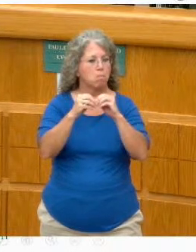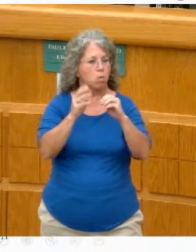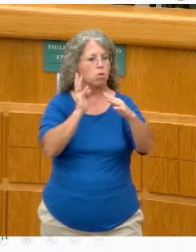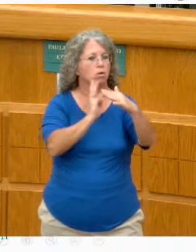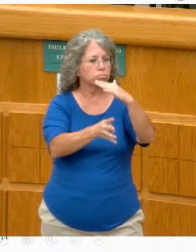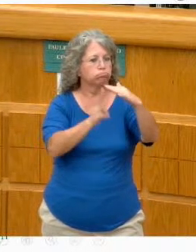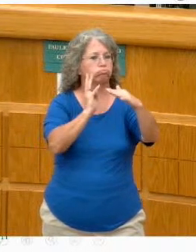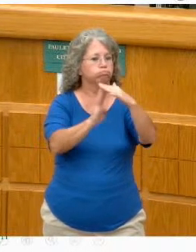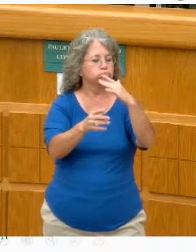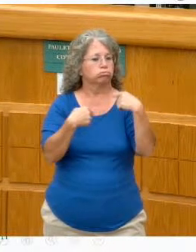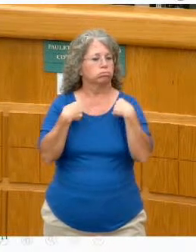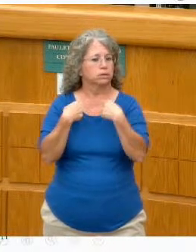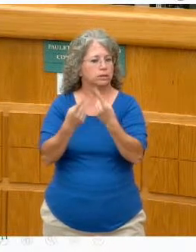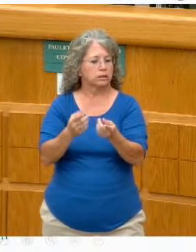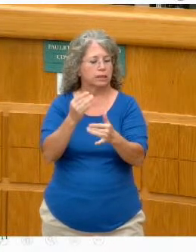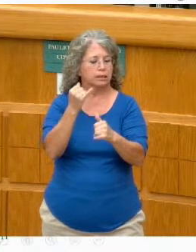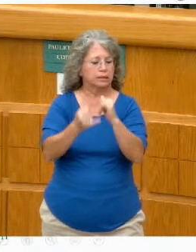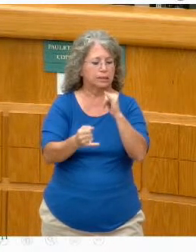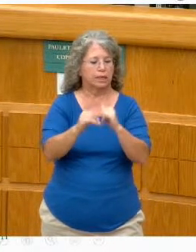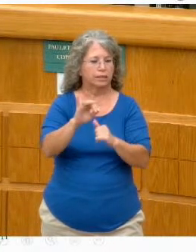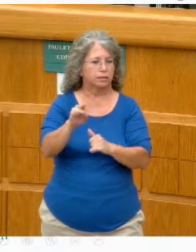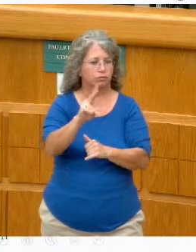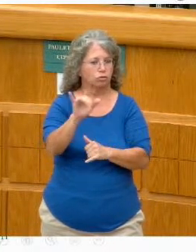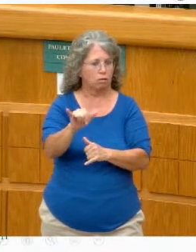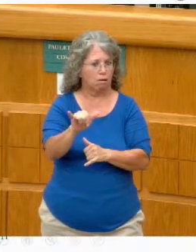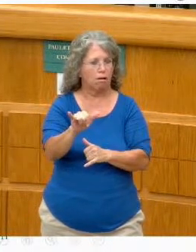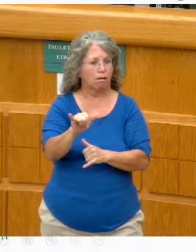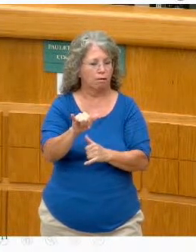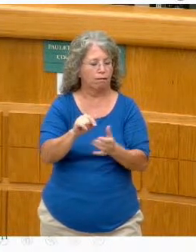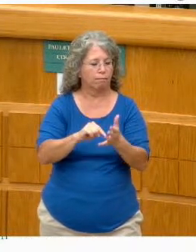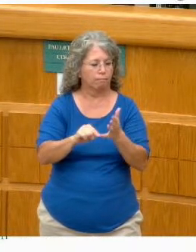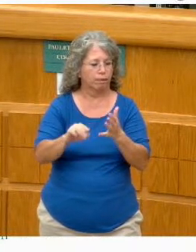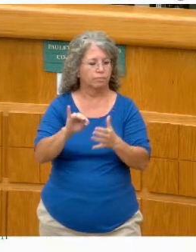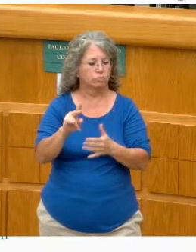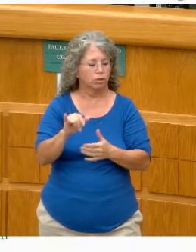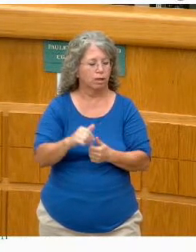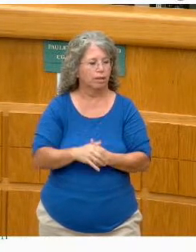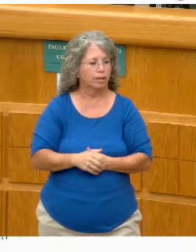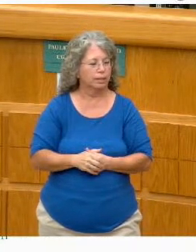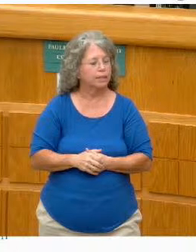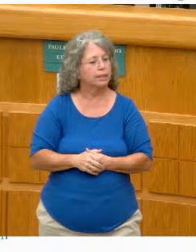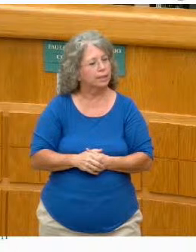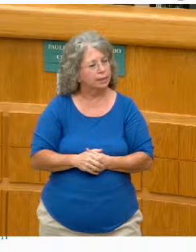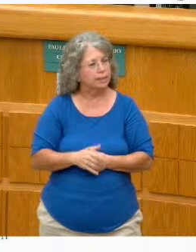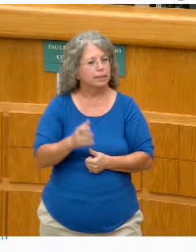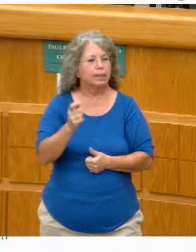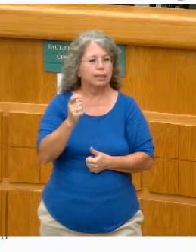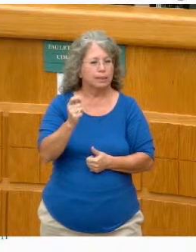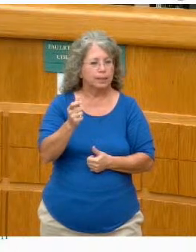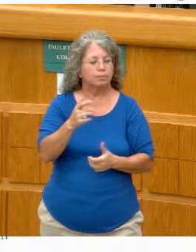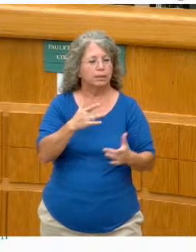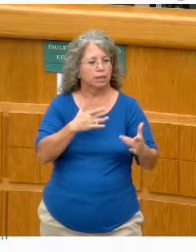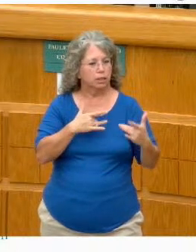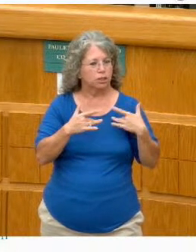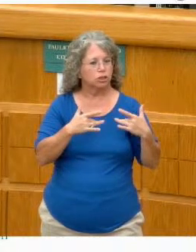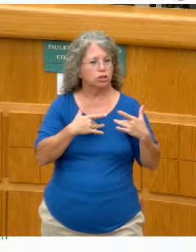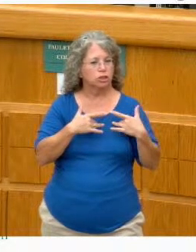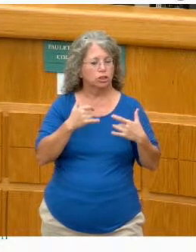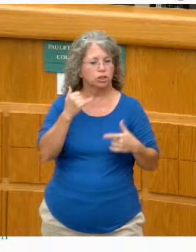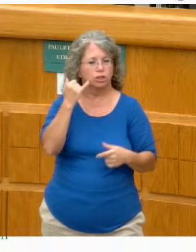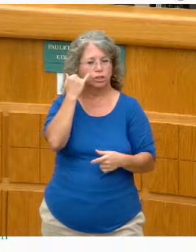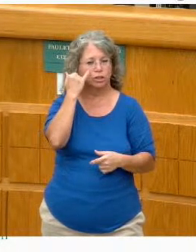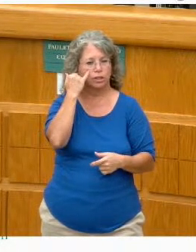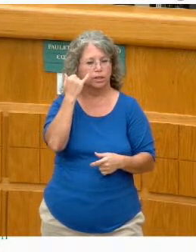the end of July. And this is a little bit of cause for concern if we're not